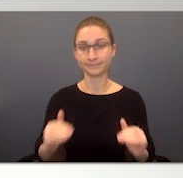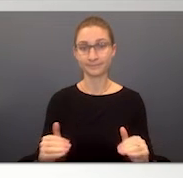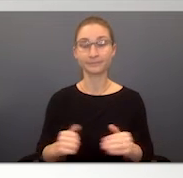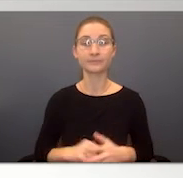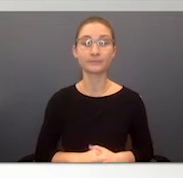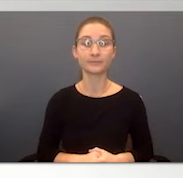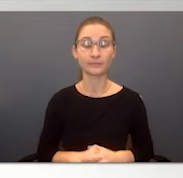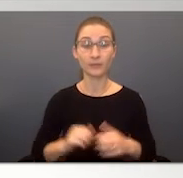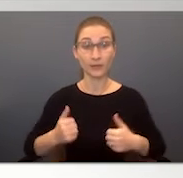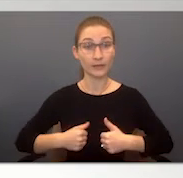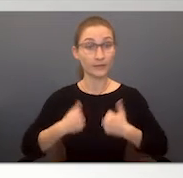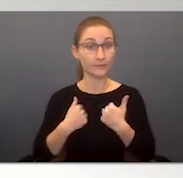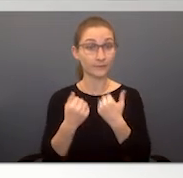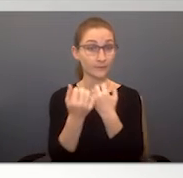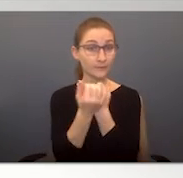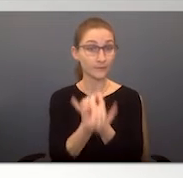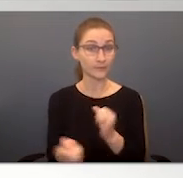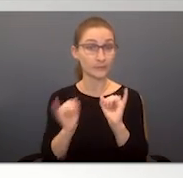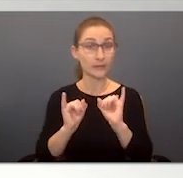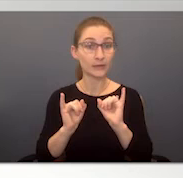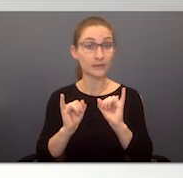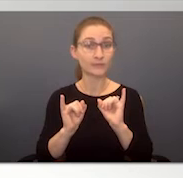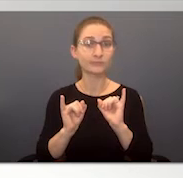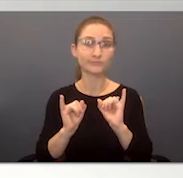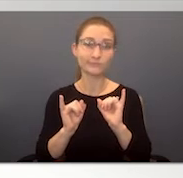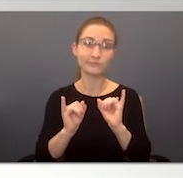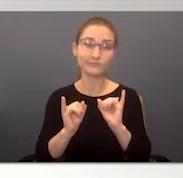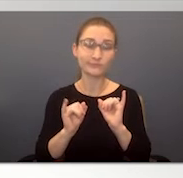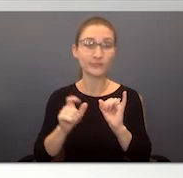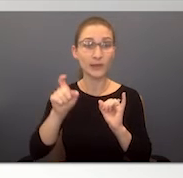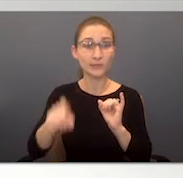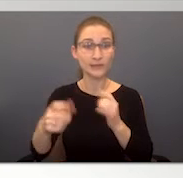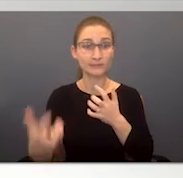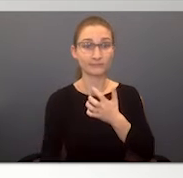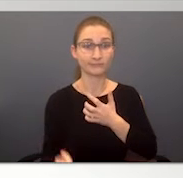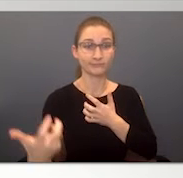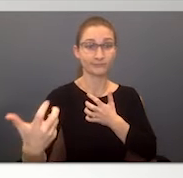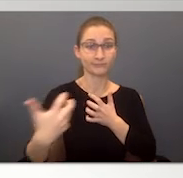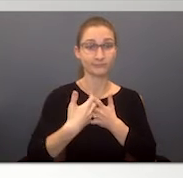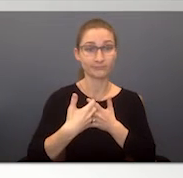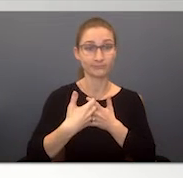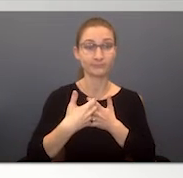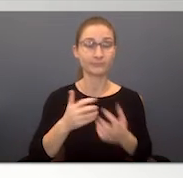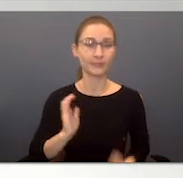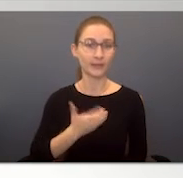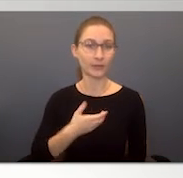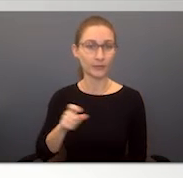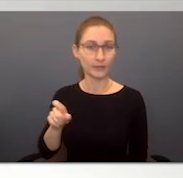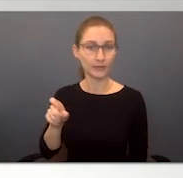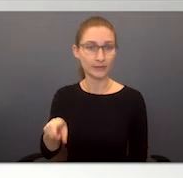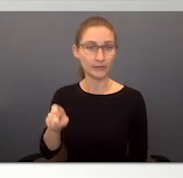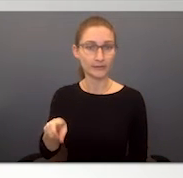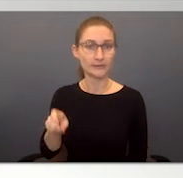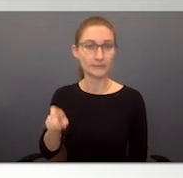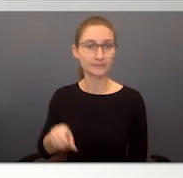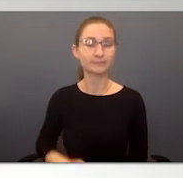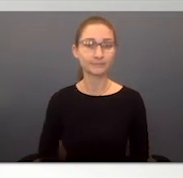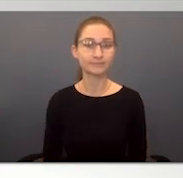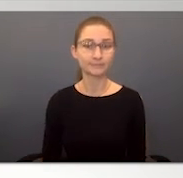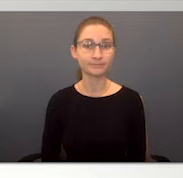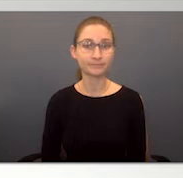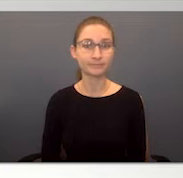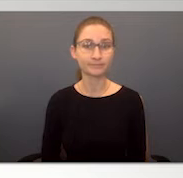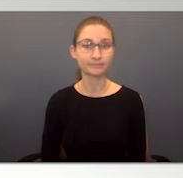have a cookbook, I talk about it too, but especially when the hurricane came, I learned how important it was that